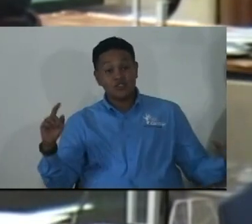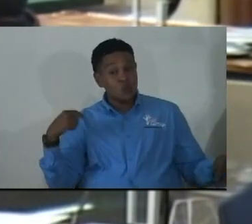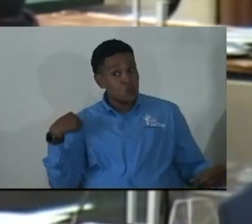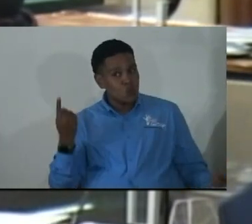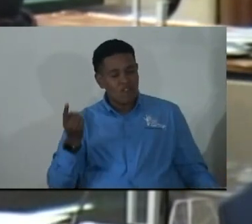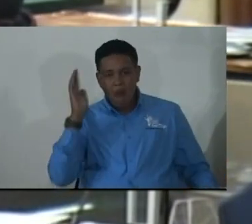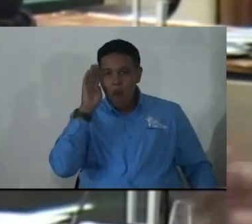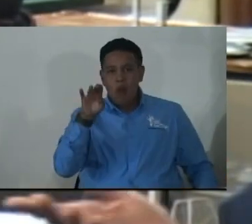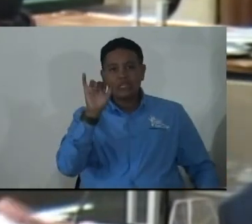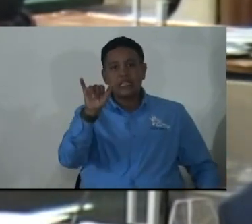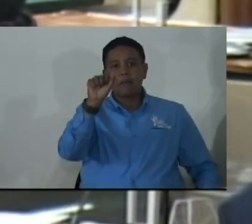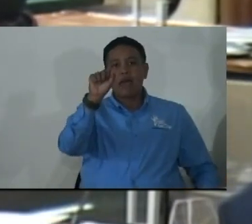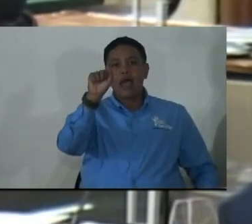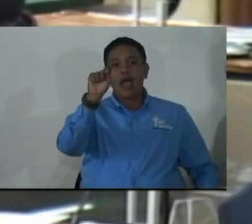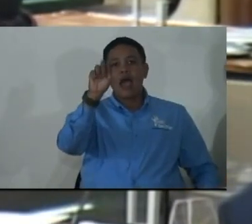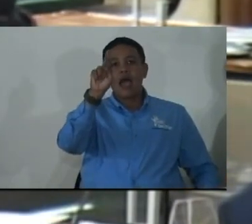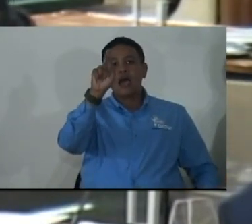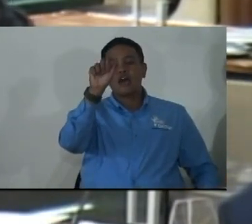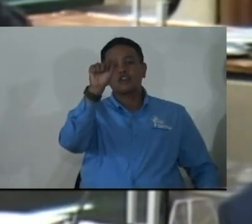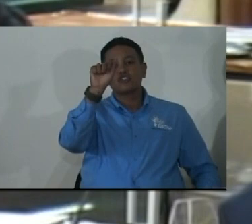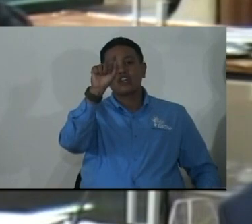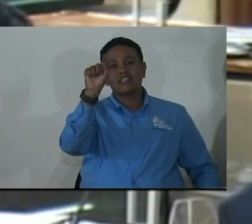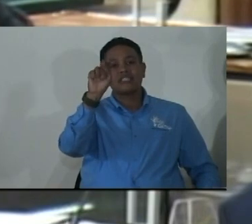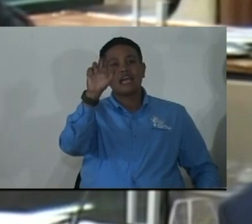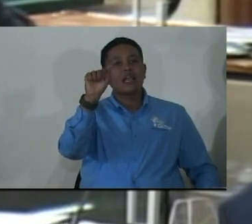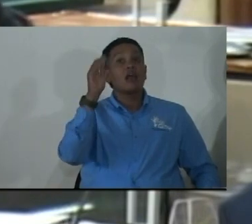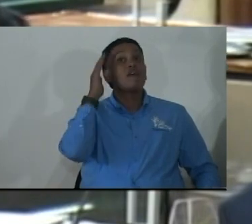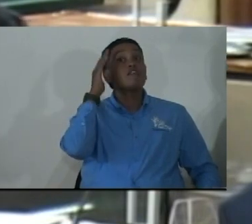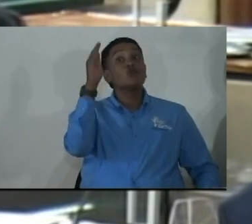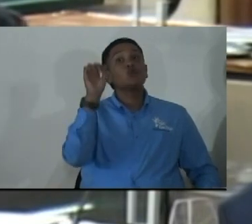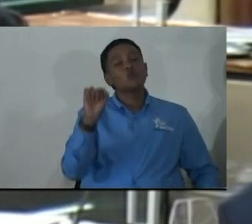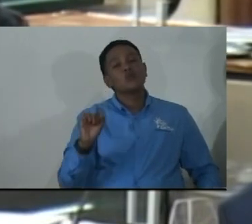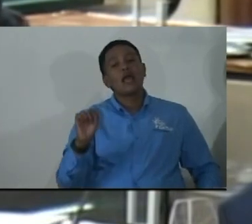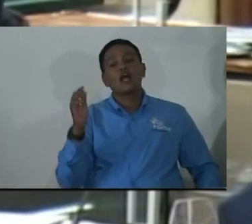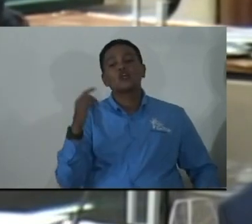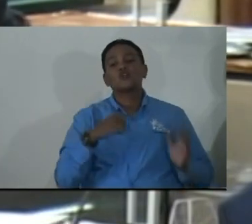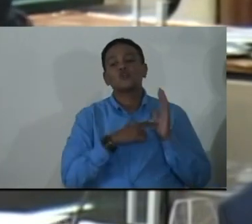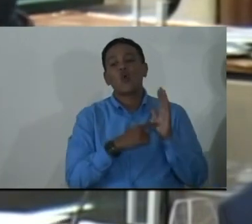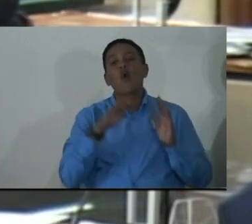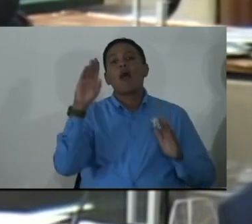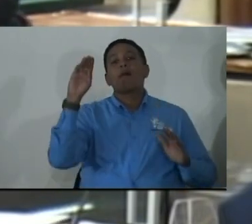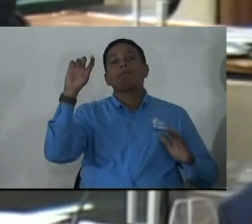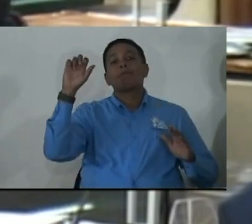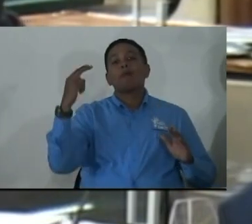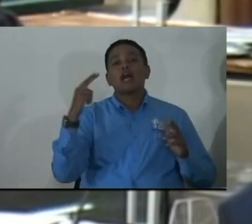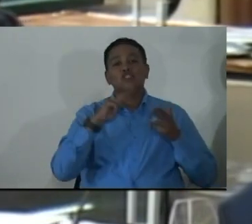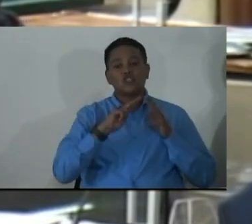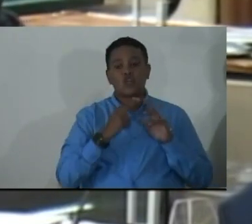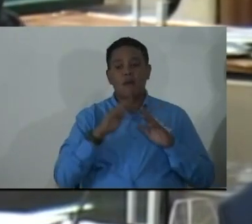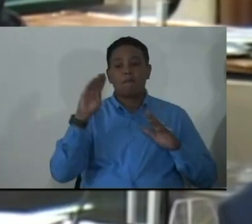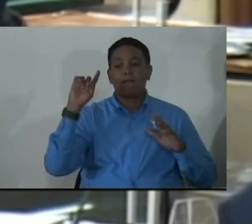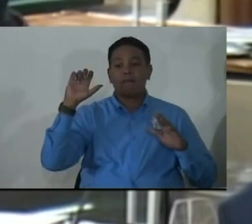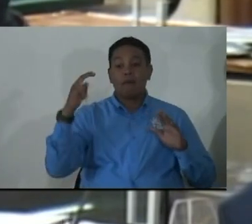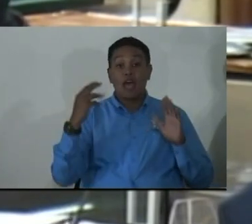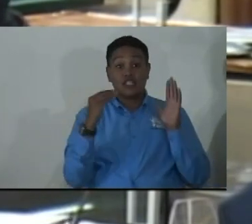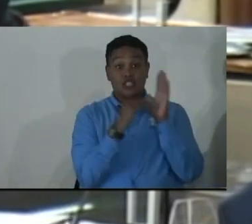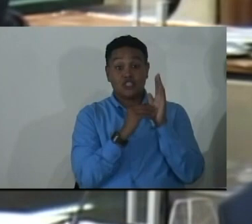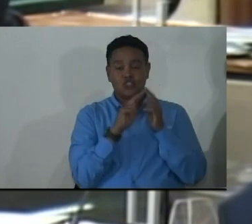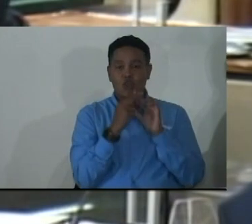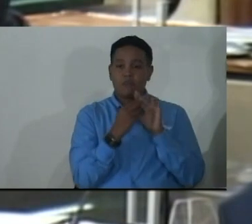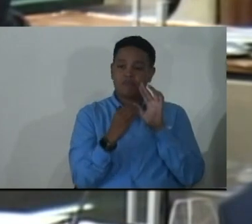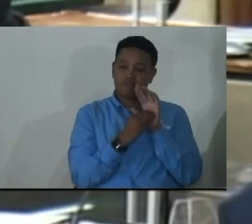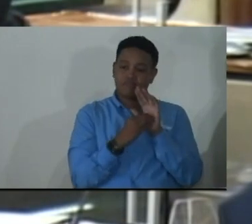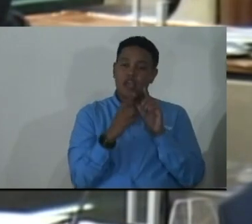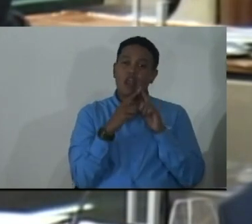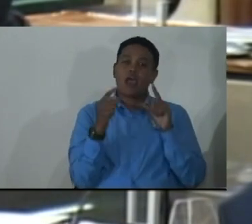AstraZeneca, but in the future, who knows, there could be others, and the batch number. And the batch number is on the card that you get from the Ministry